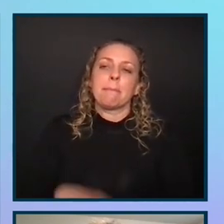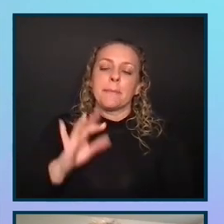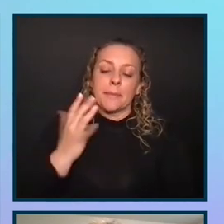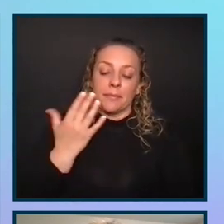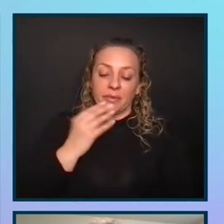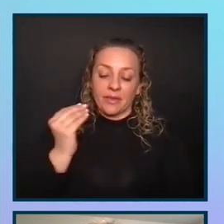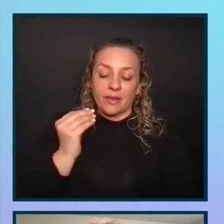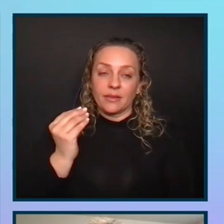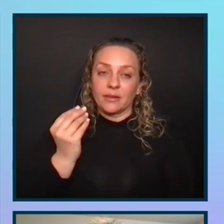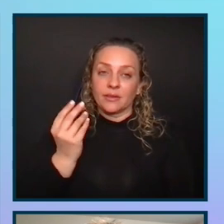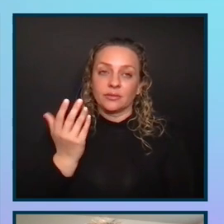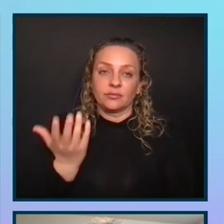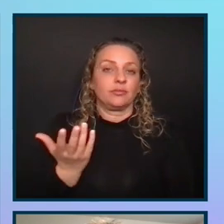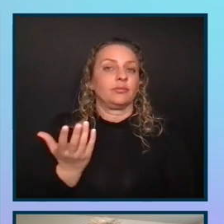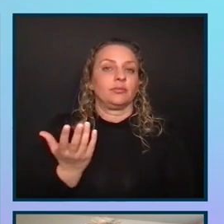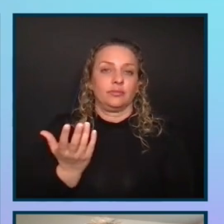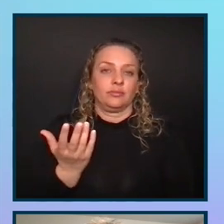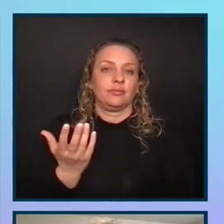And